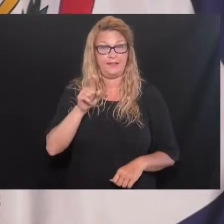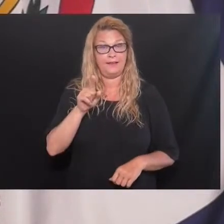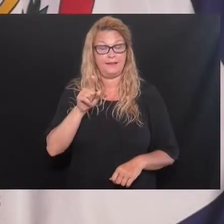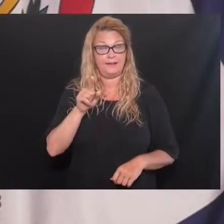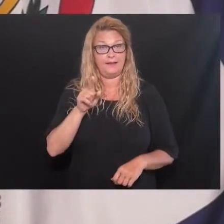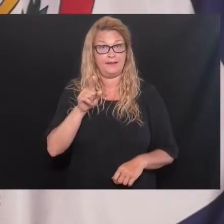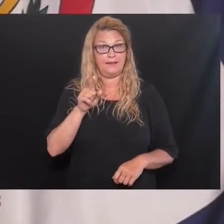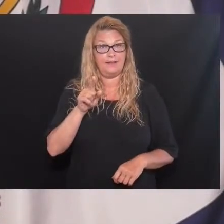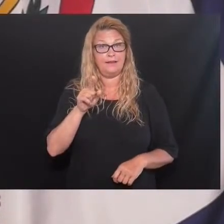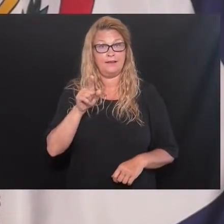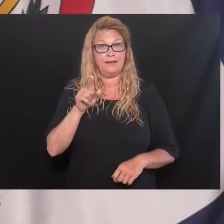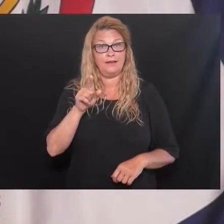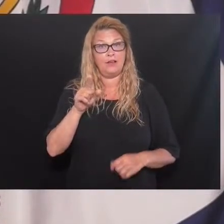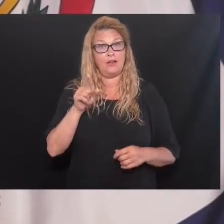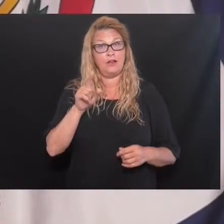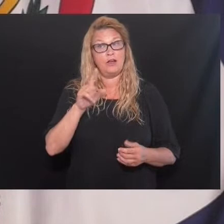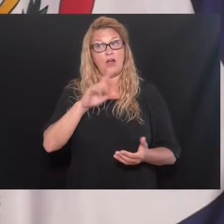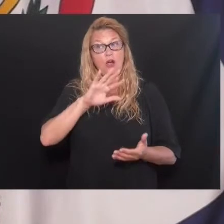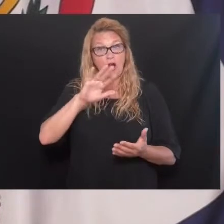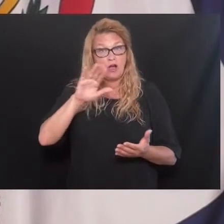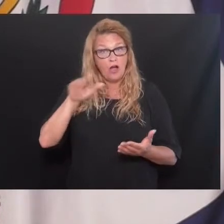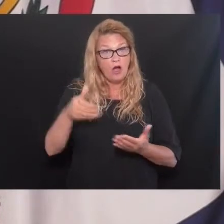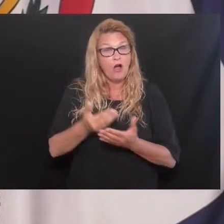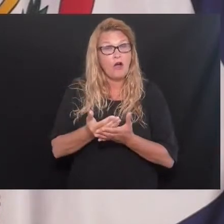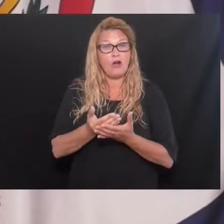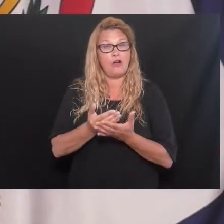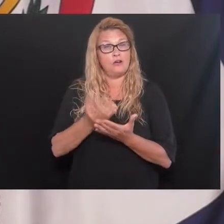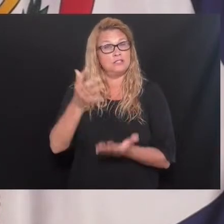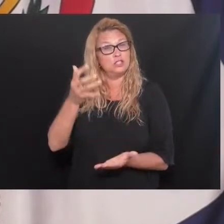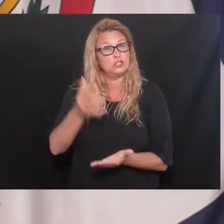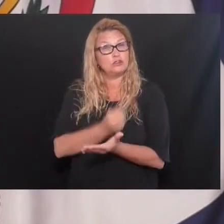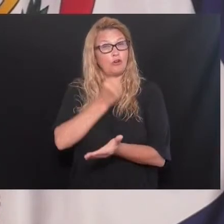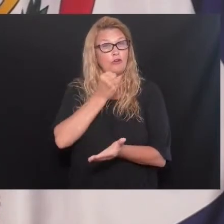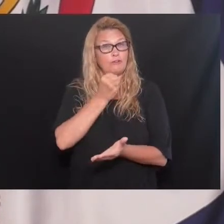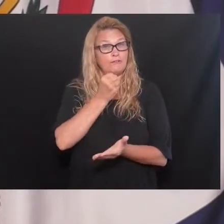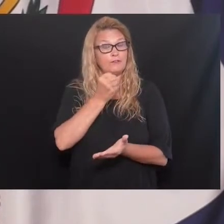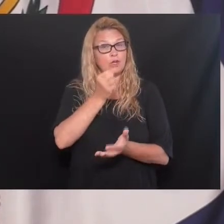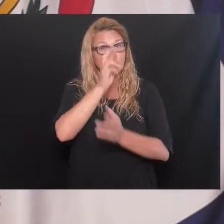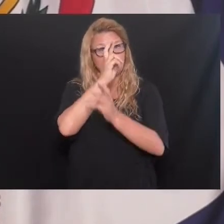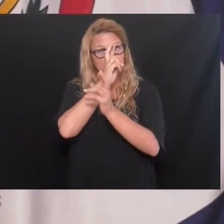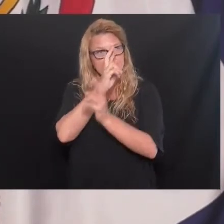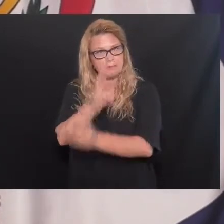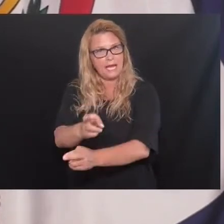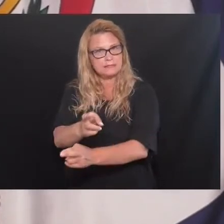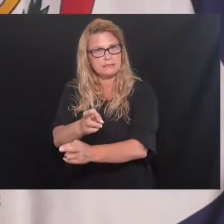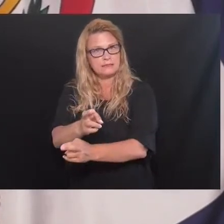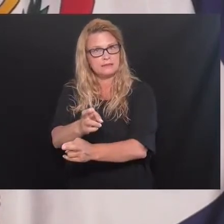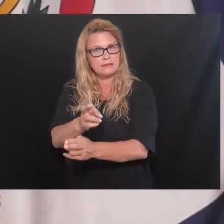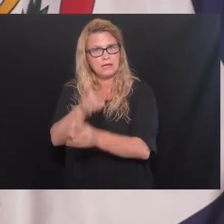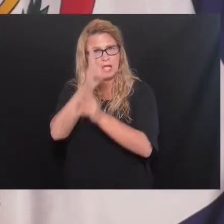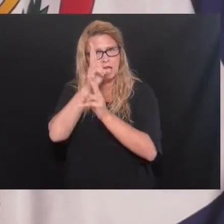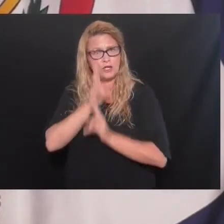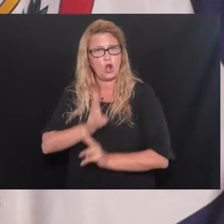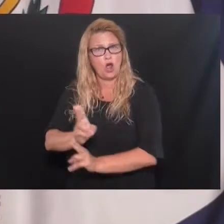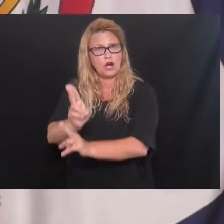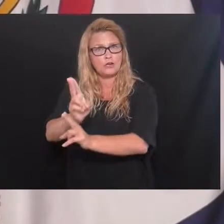every last one of them, don't they deserve the respect and honor